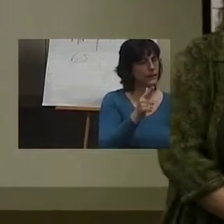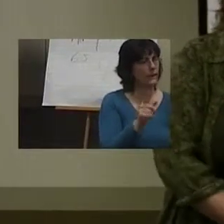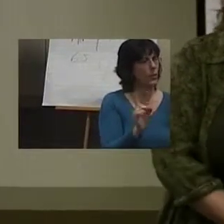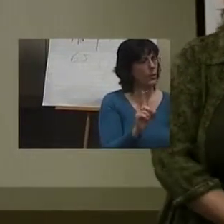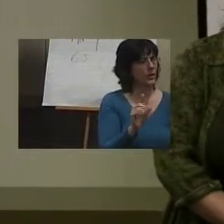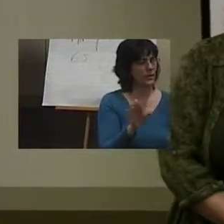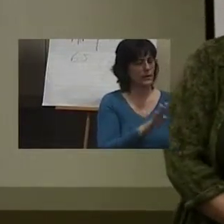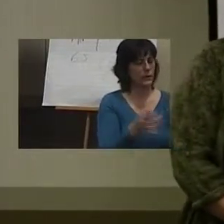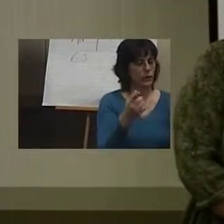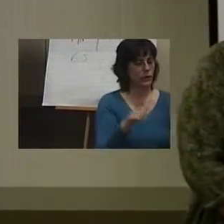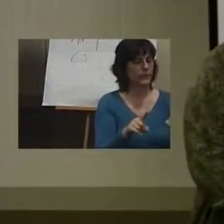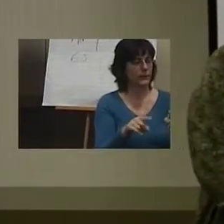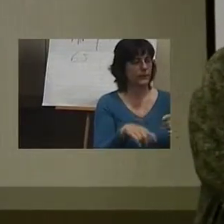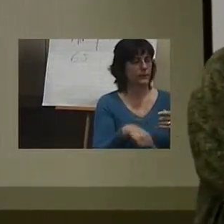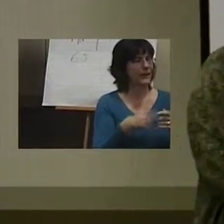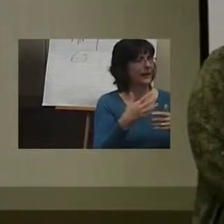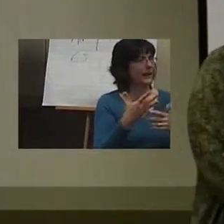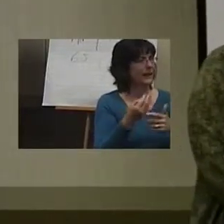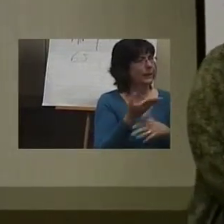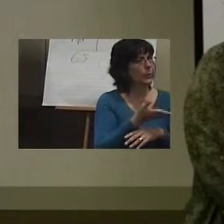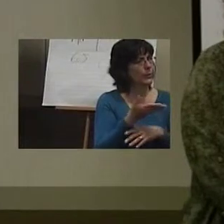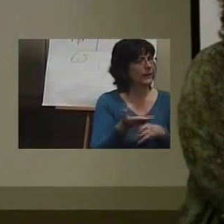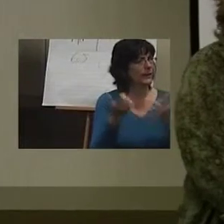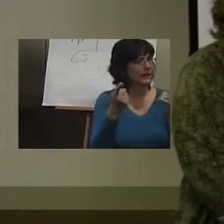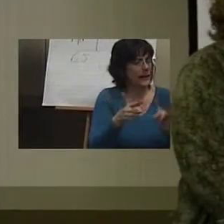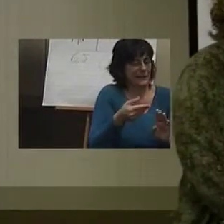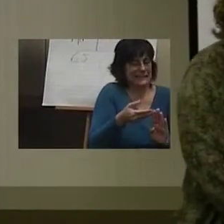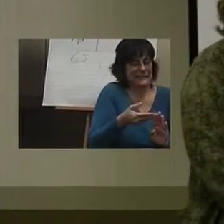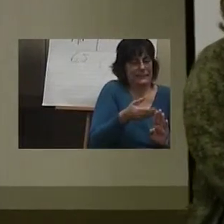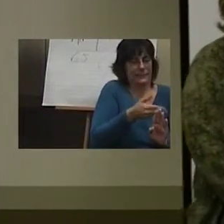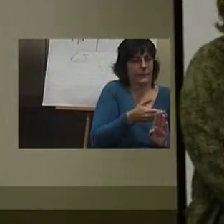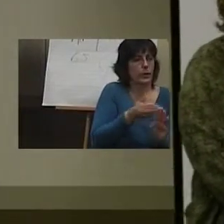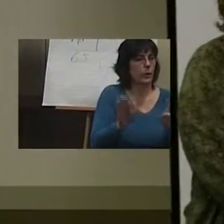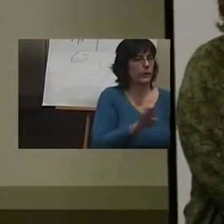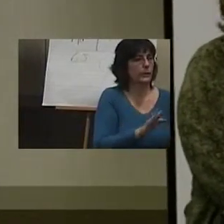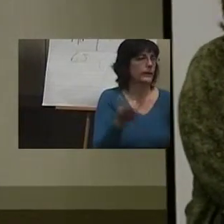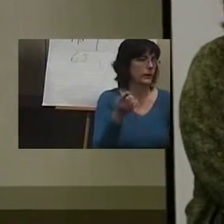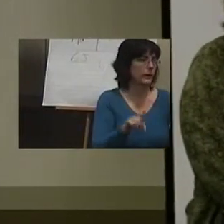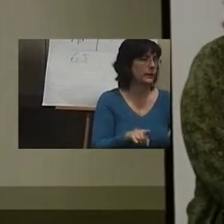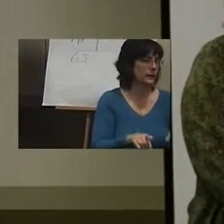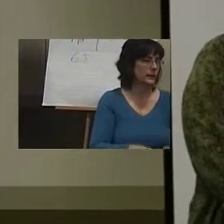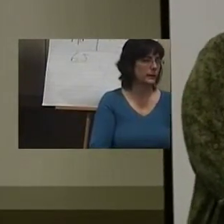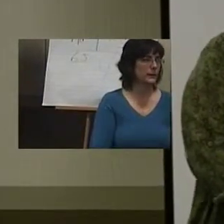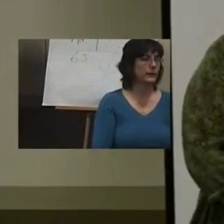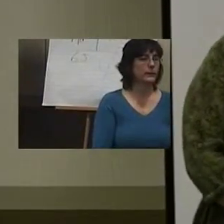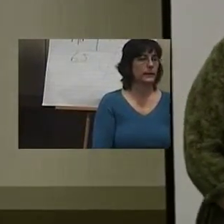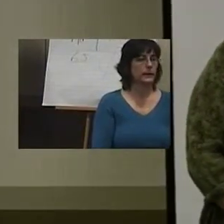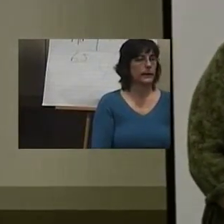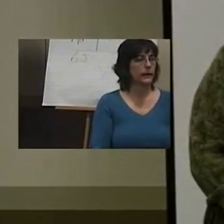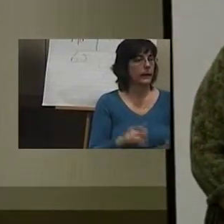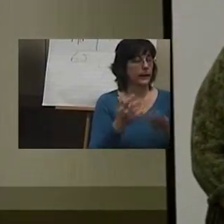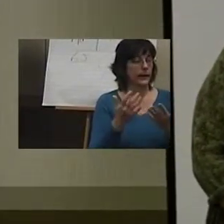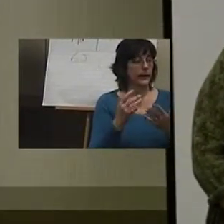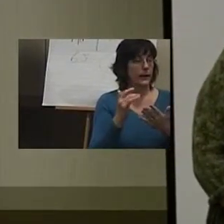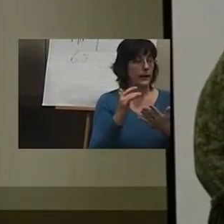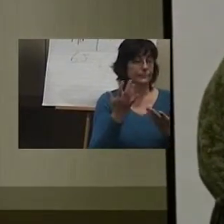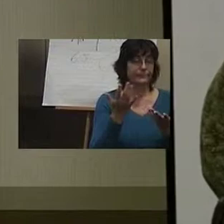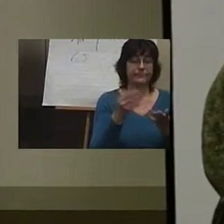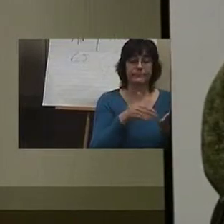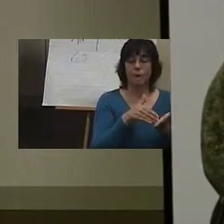And antecedents. What are the things that are happening right before the behavior occurs? And that